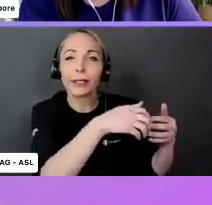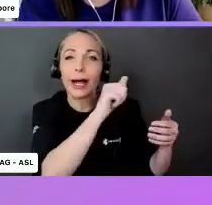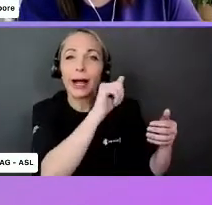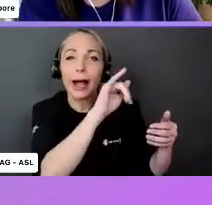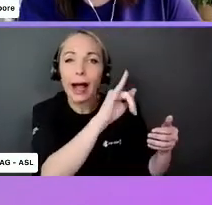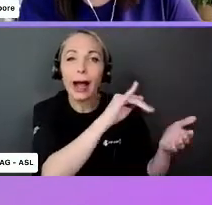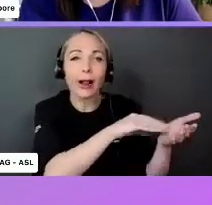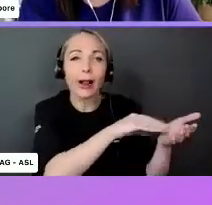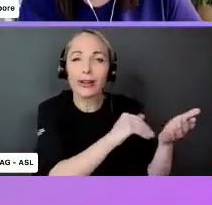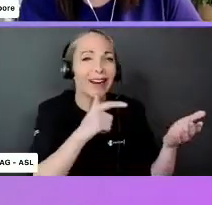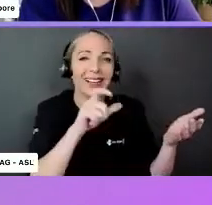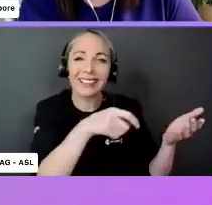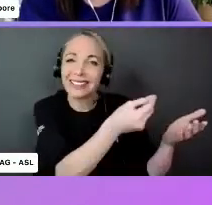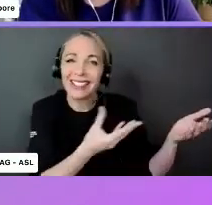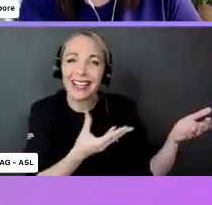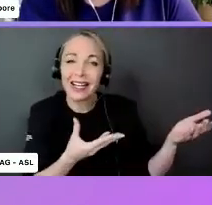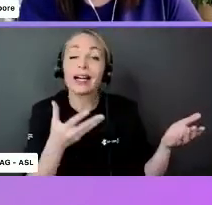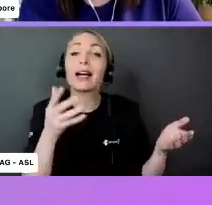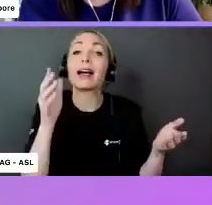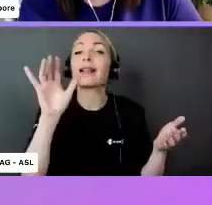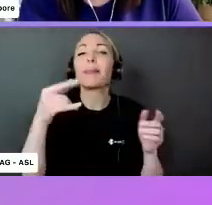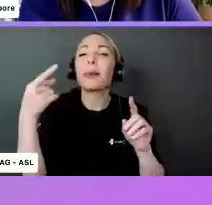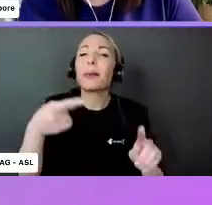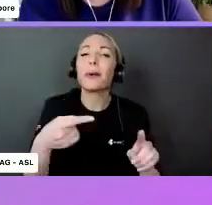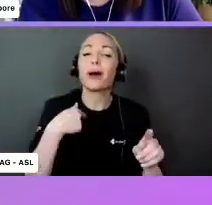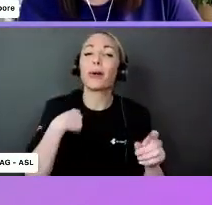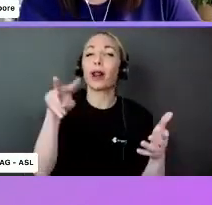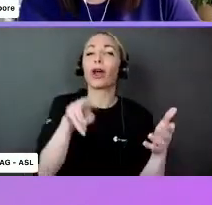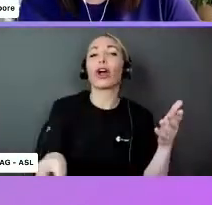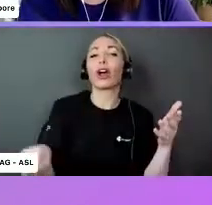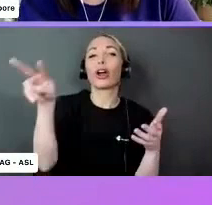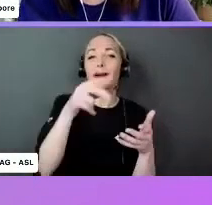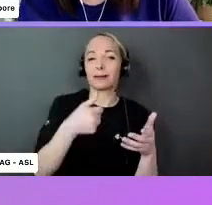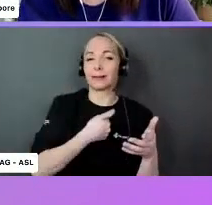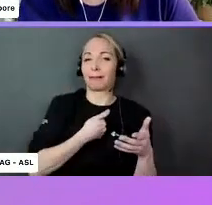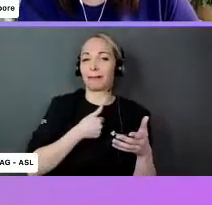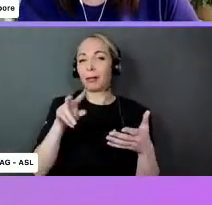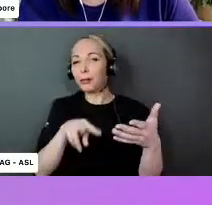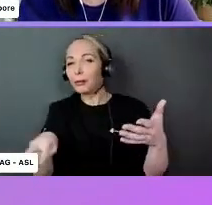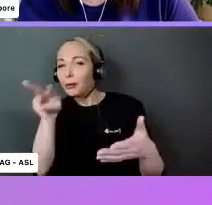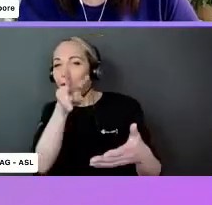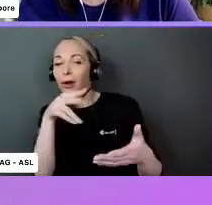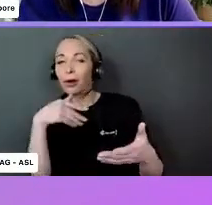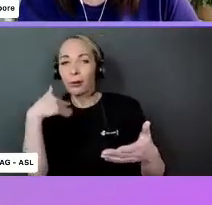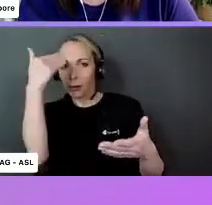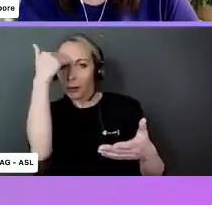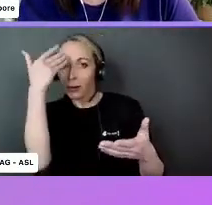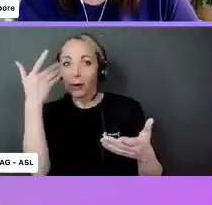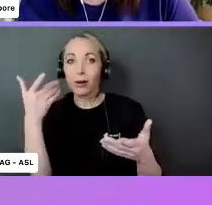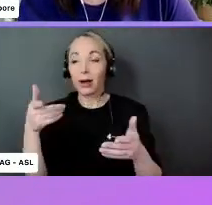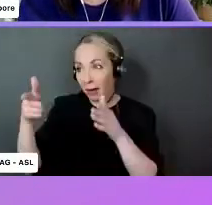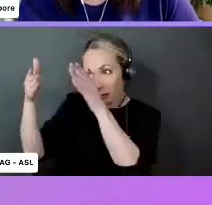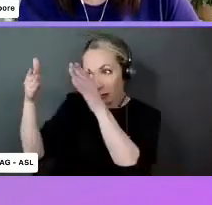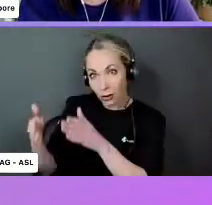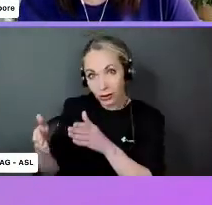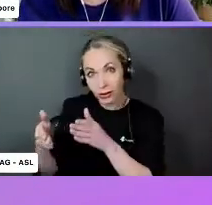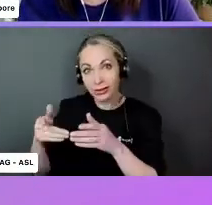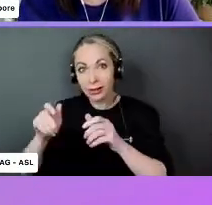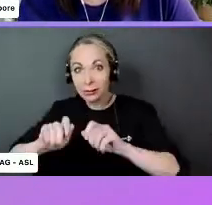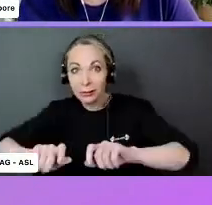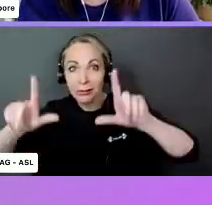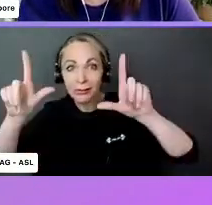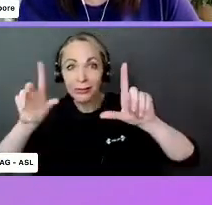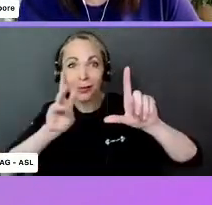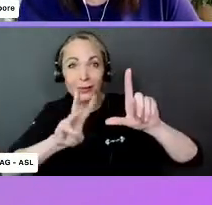basis, because the visual appearance and how a visual user might interact with a page is probably obvious to most